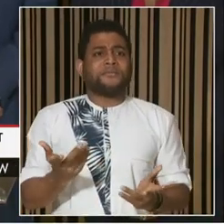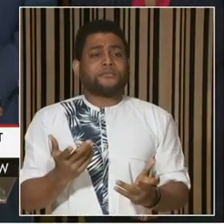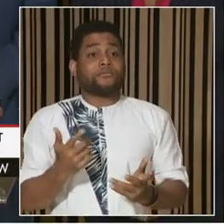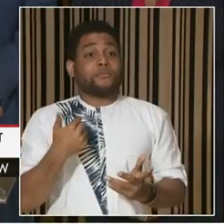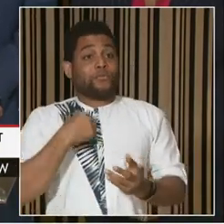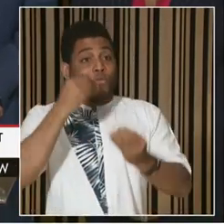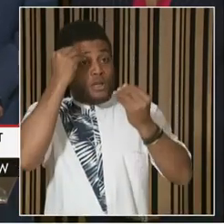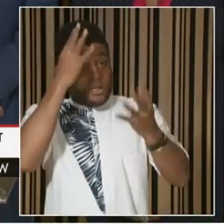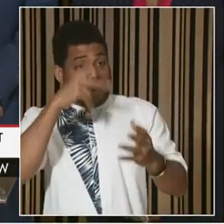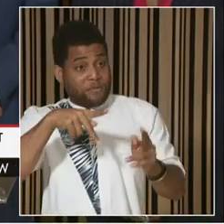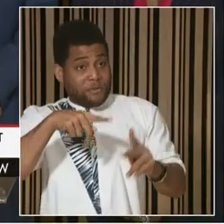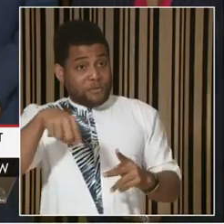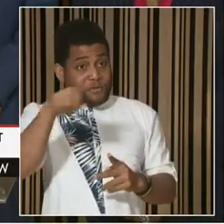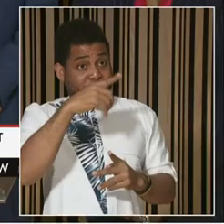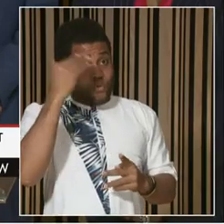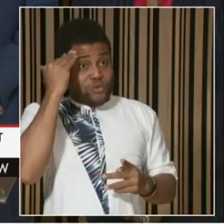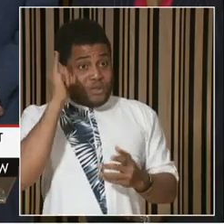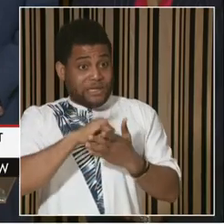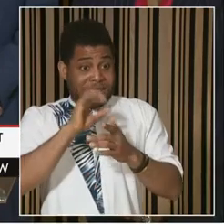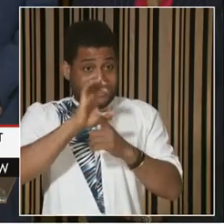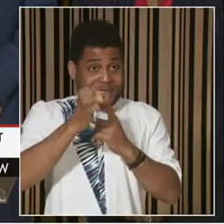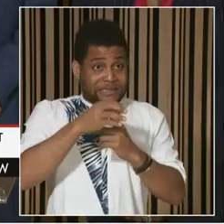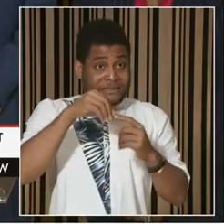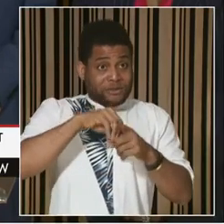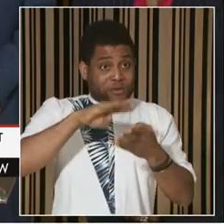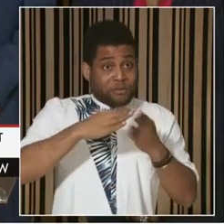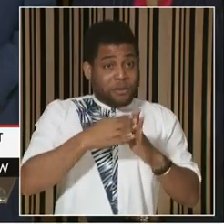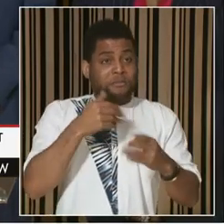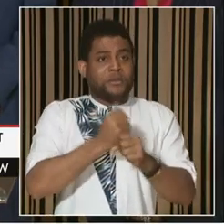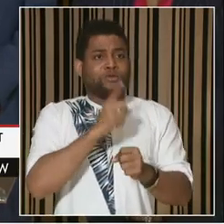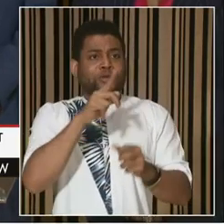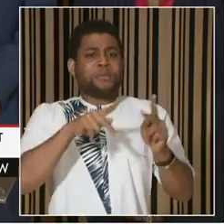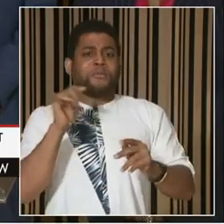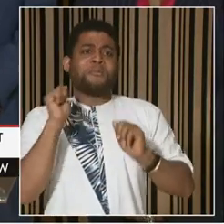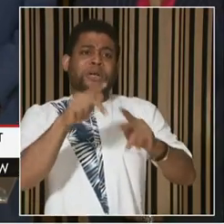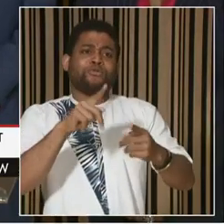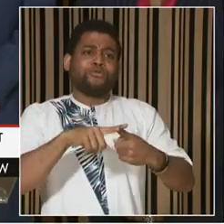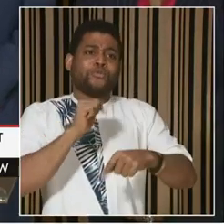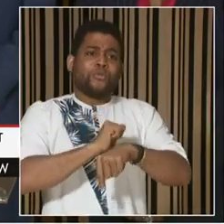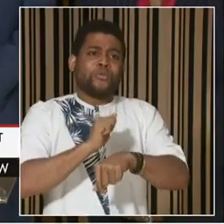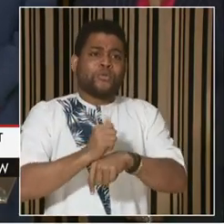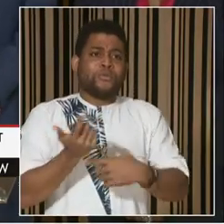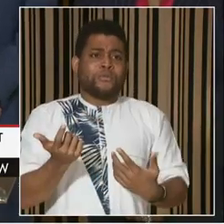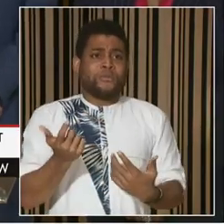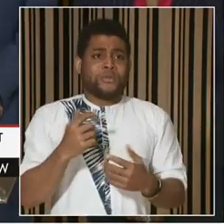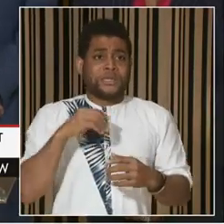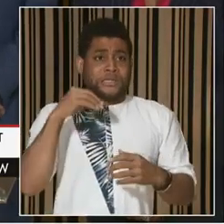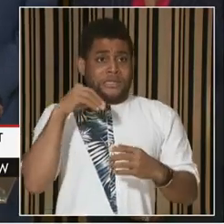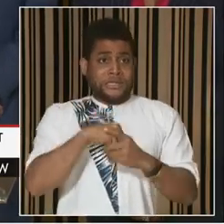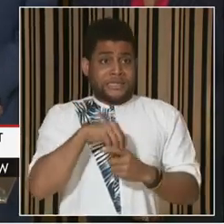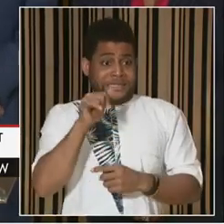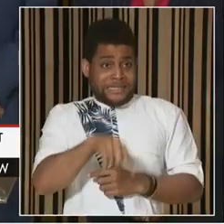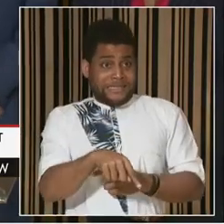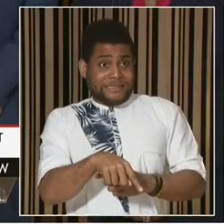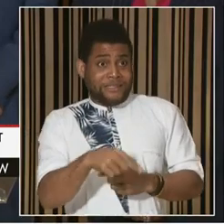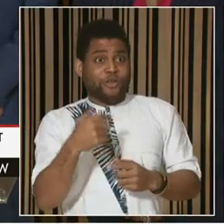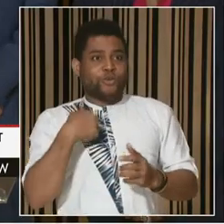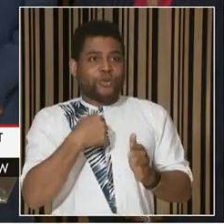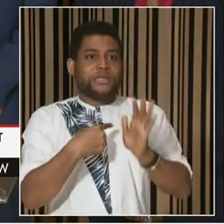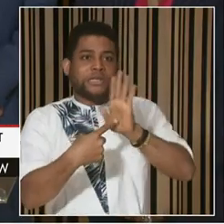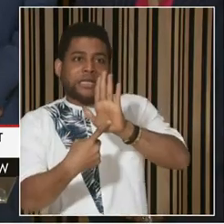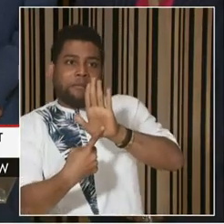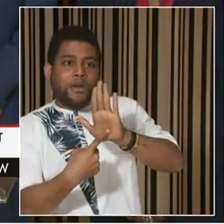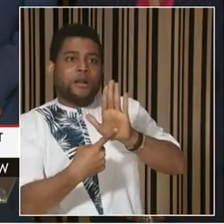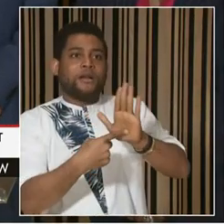conditions in the city and that people should be back at work. We are leading by example in this regard. DC government, our